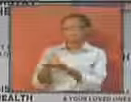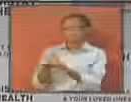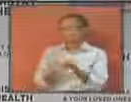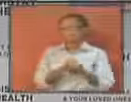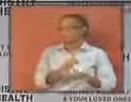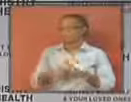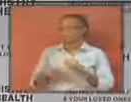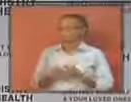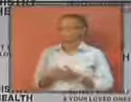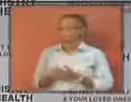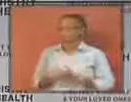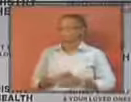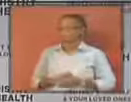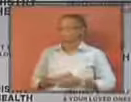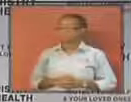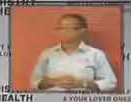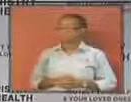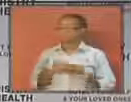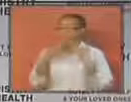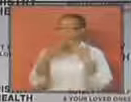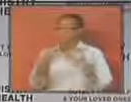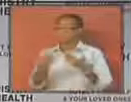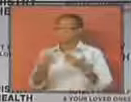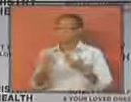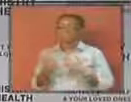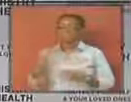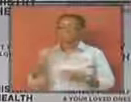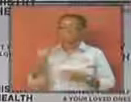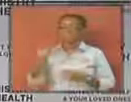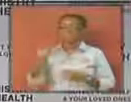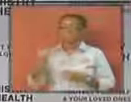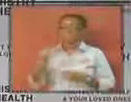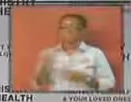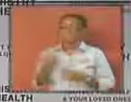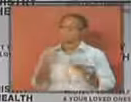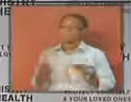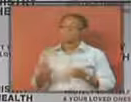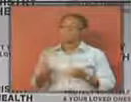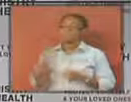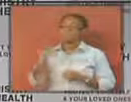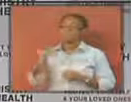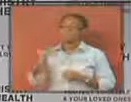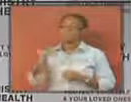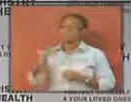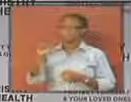that clarification, CMO. We go now to AZP News, please.